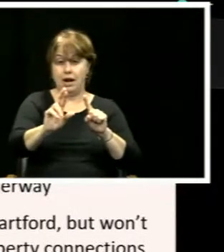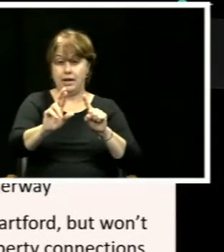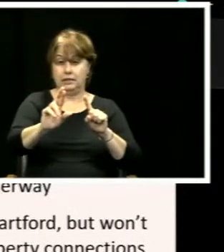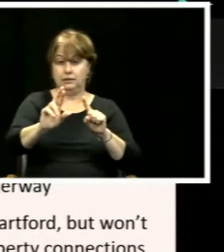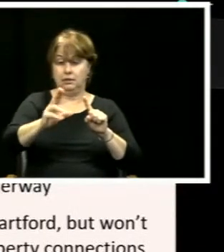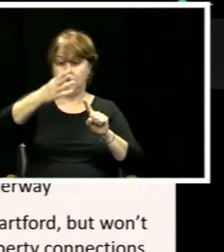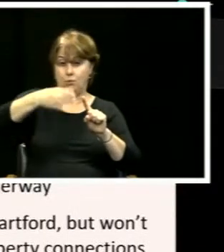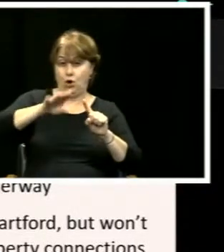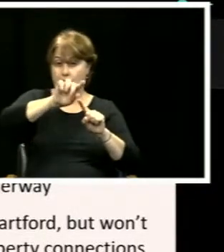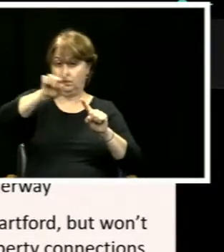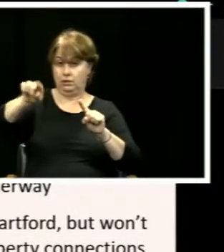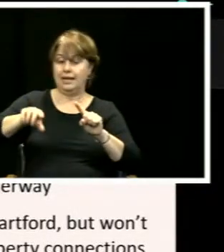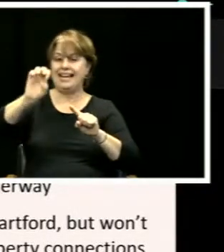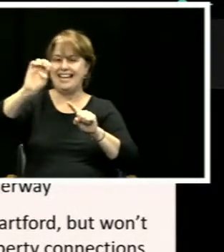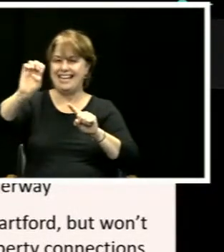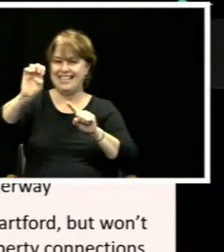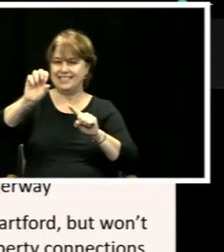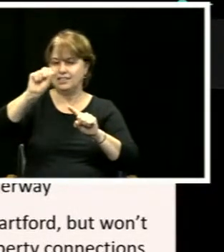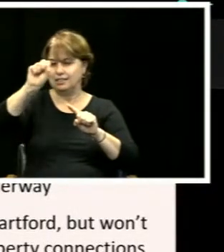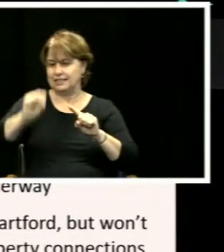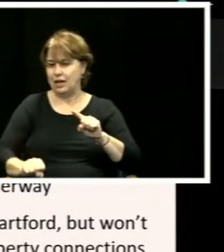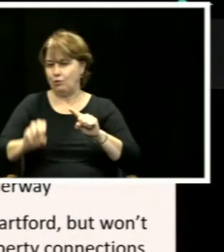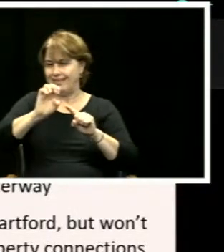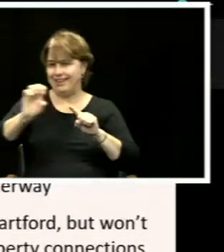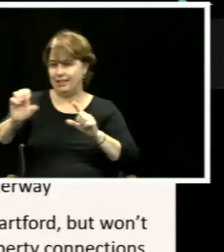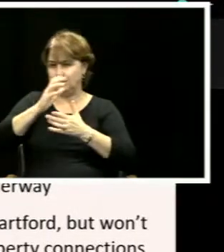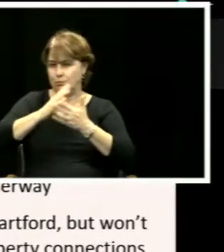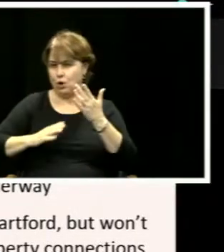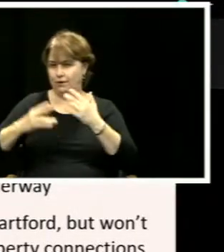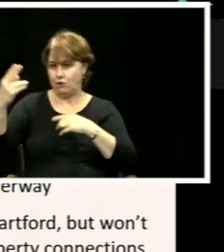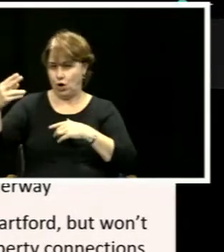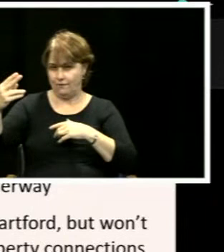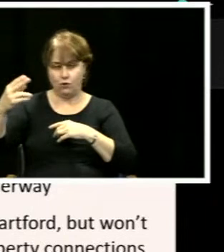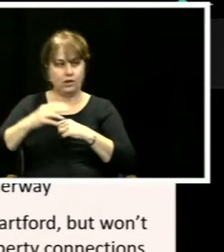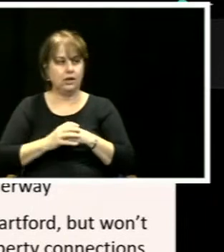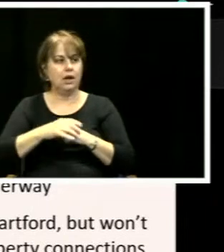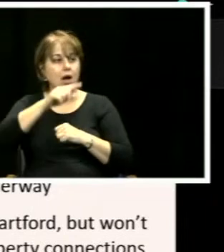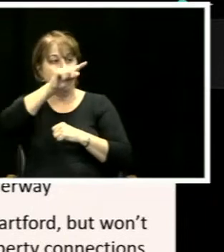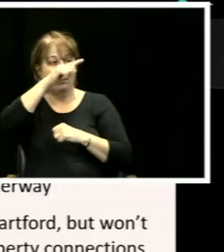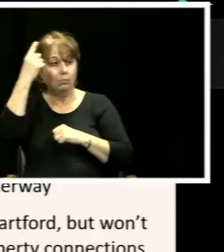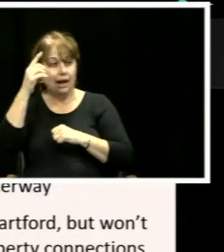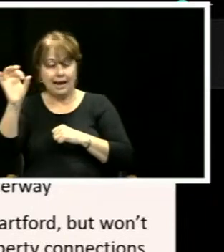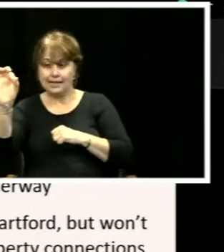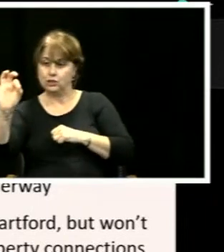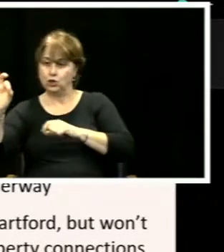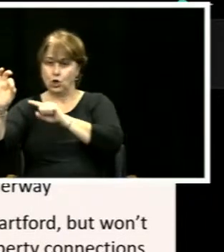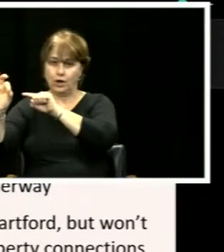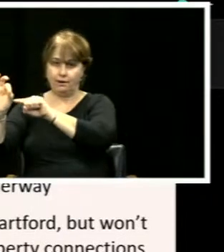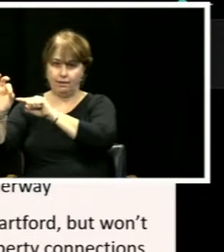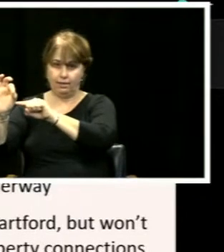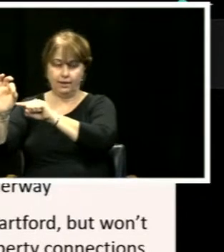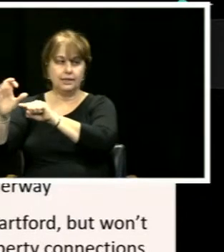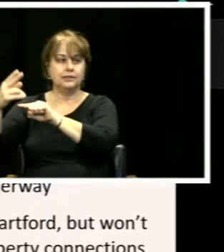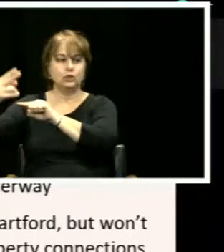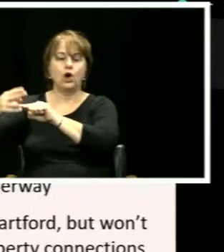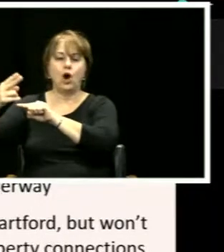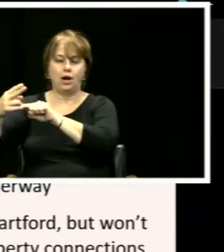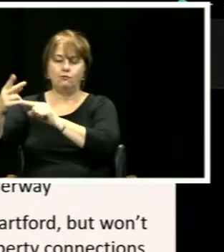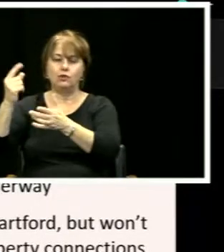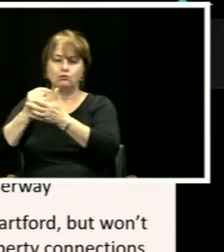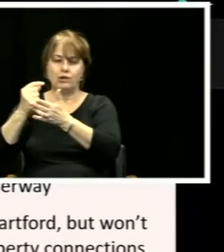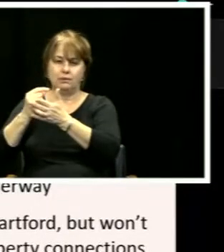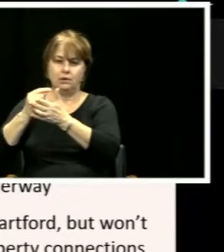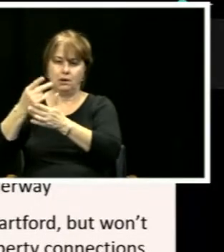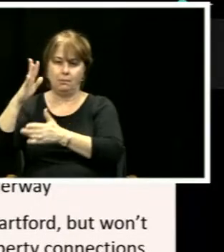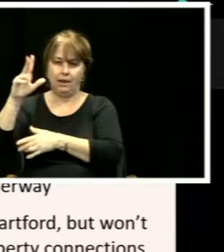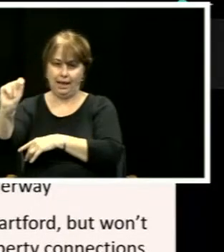the east side, southeast side of Hartford. The black circle is actually located at the Harford wastewater treatment plant. The